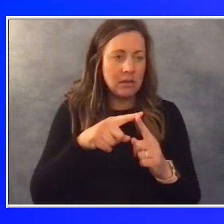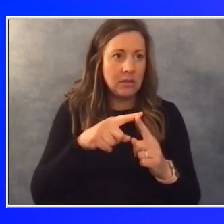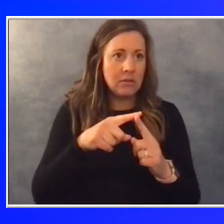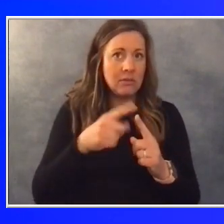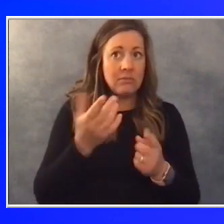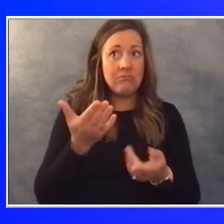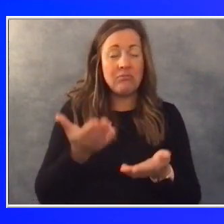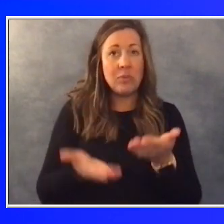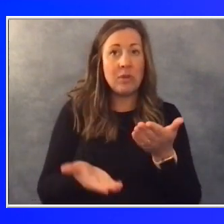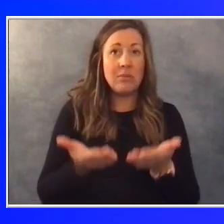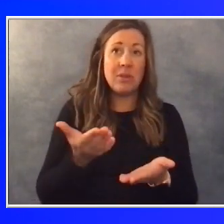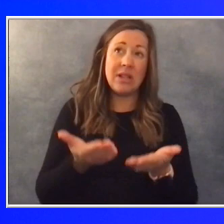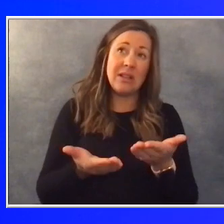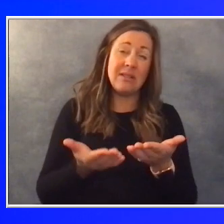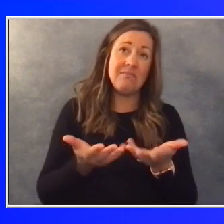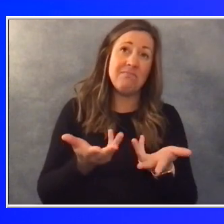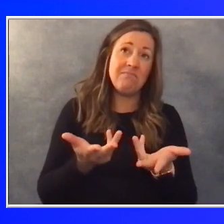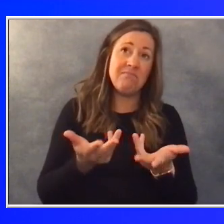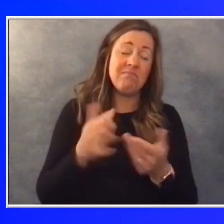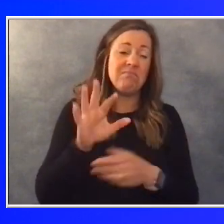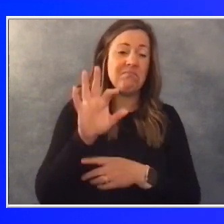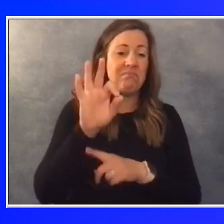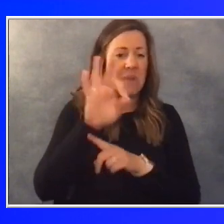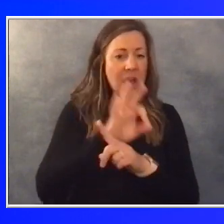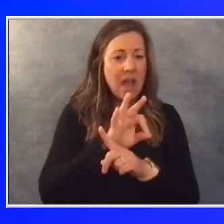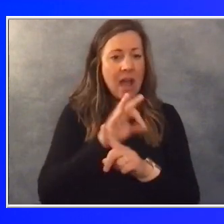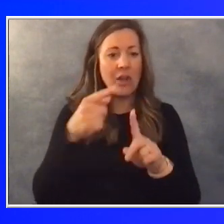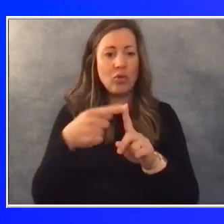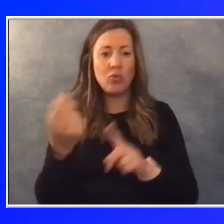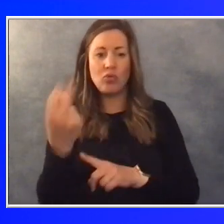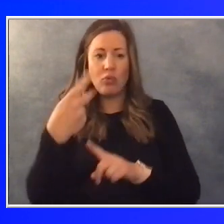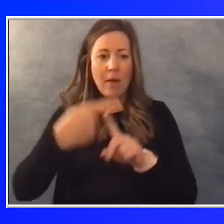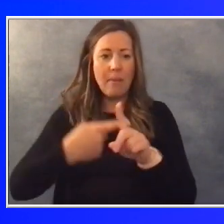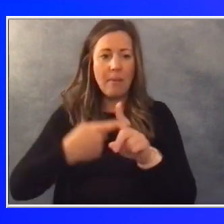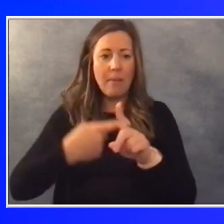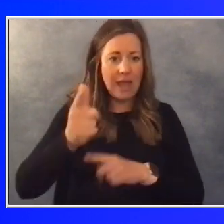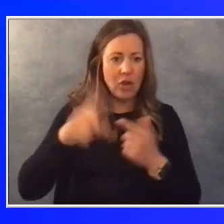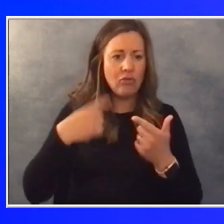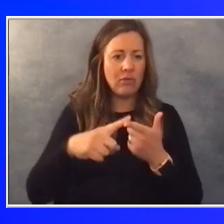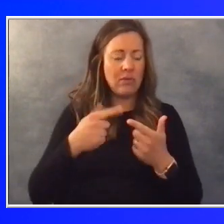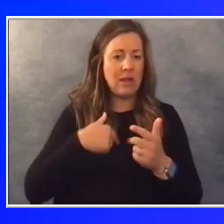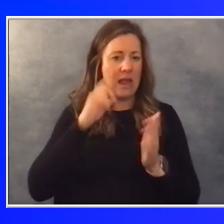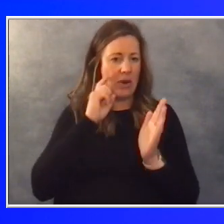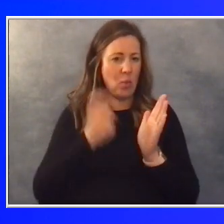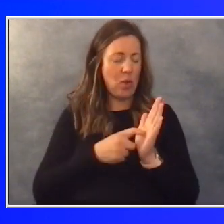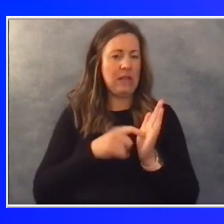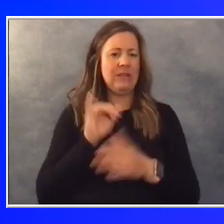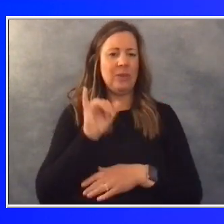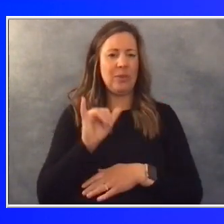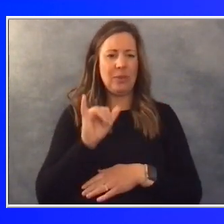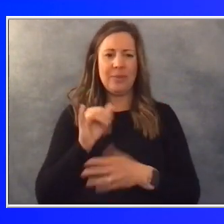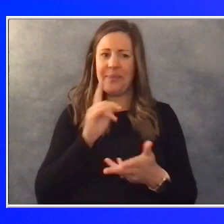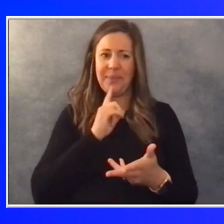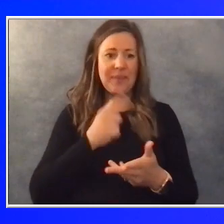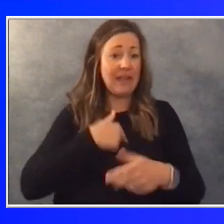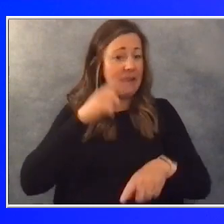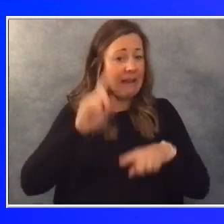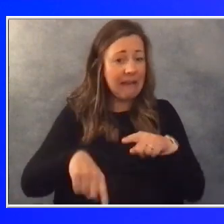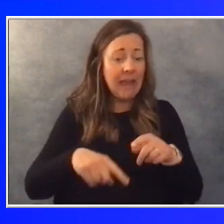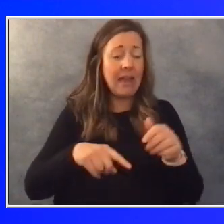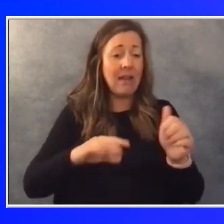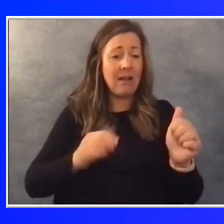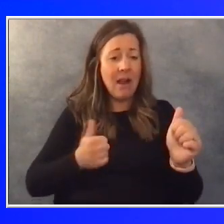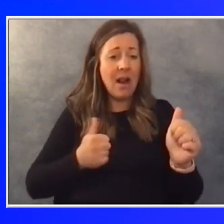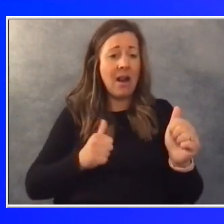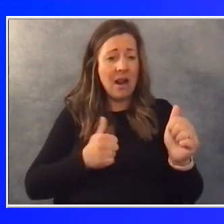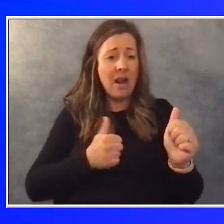probably 9 to 12 months later, that's when I noticed that I wasn't even able to keep up the level of walking